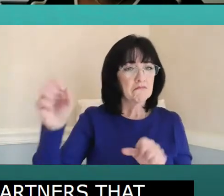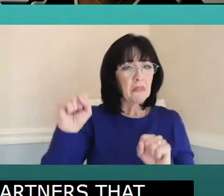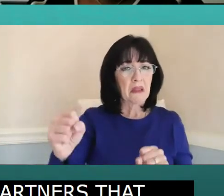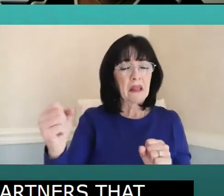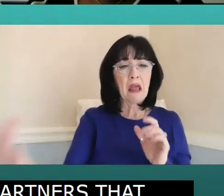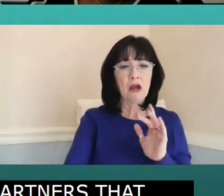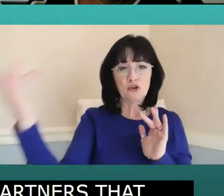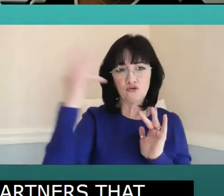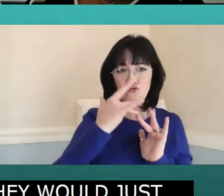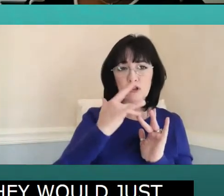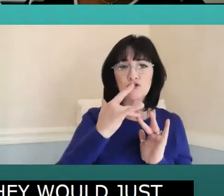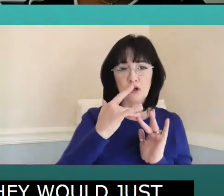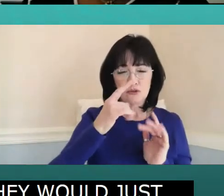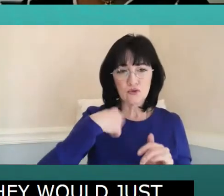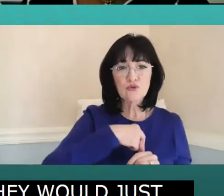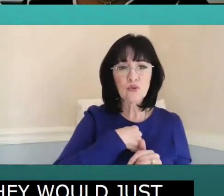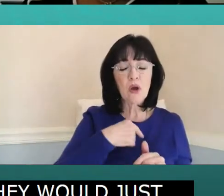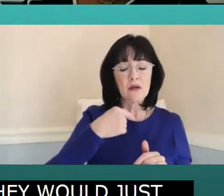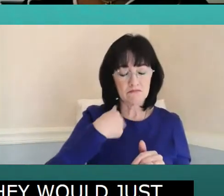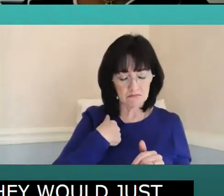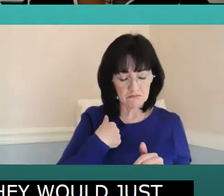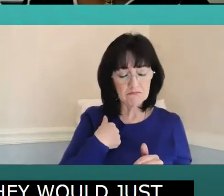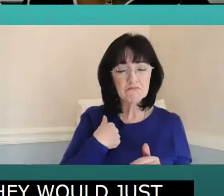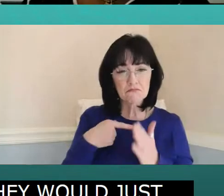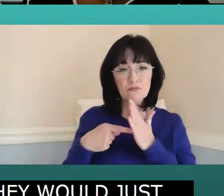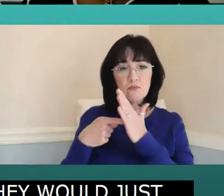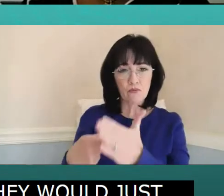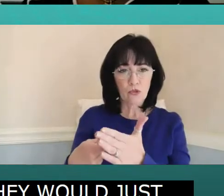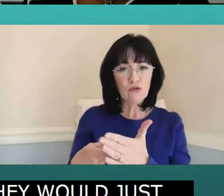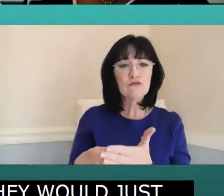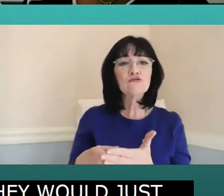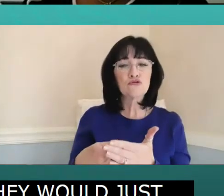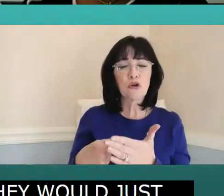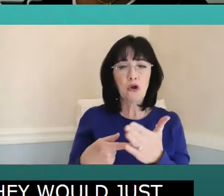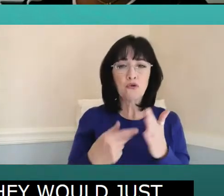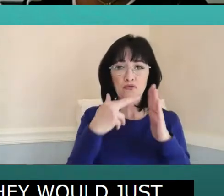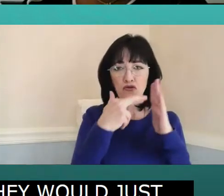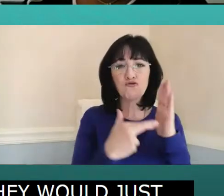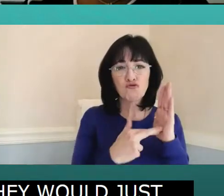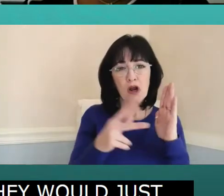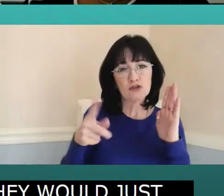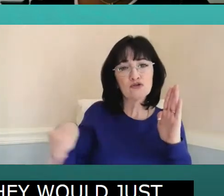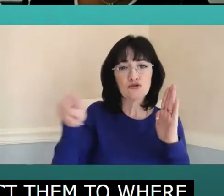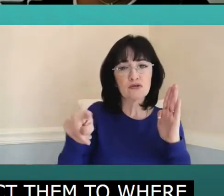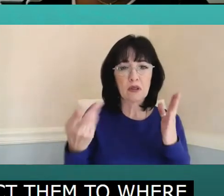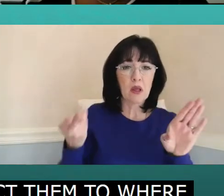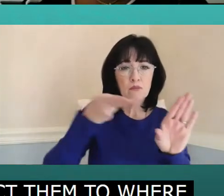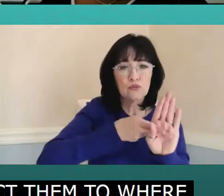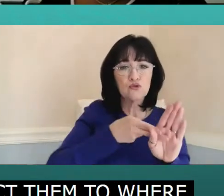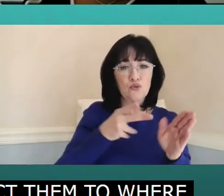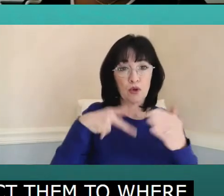us, and we would direct them to where they need to go to get signed up.